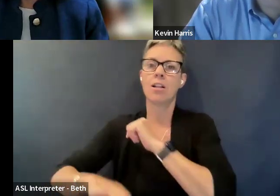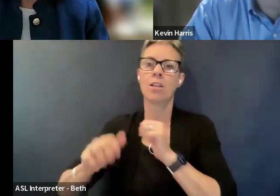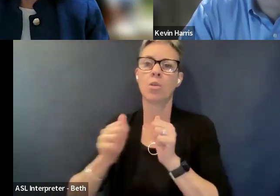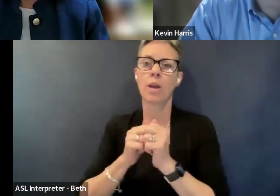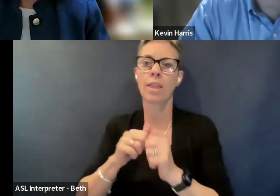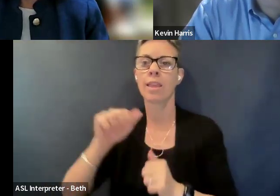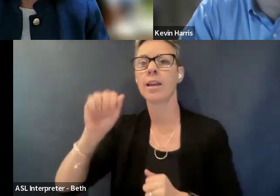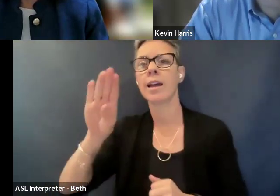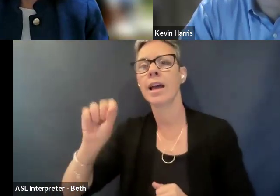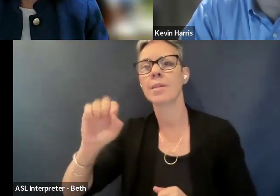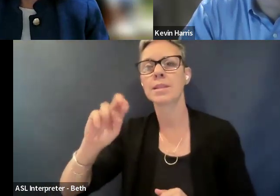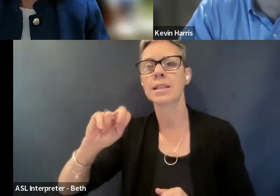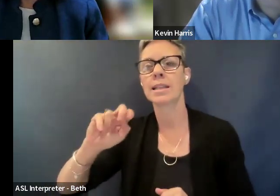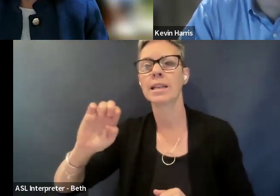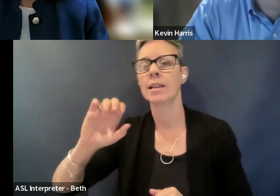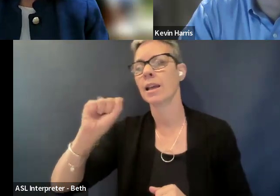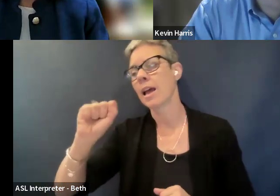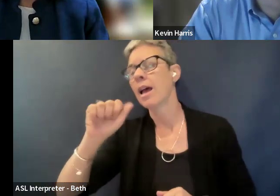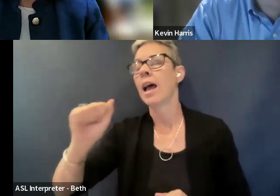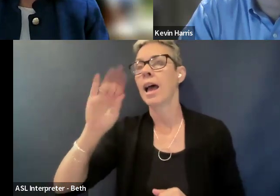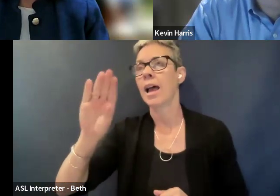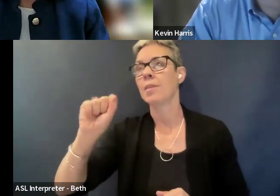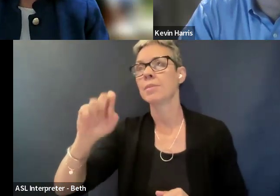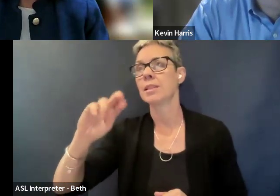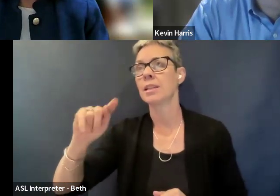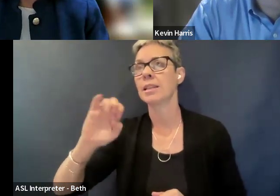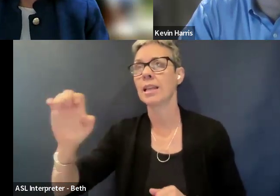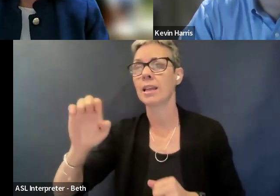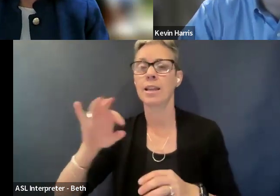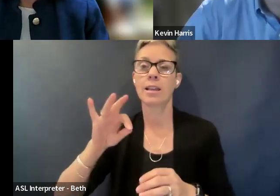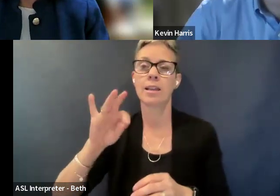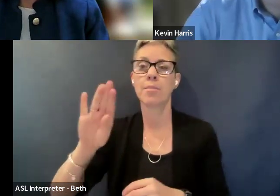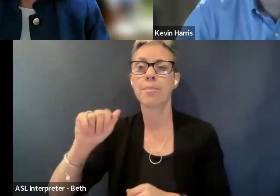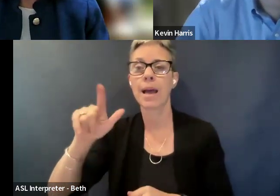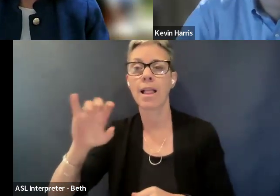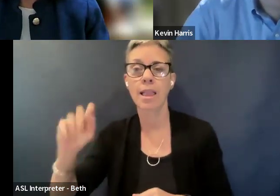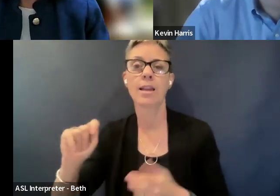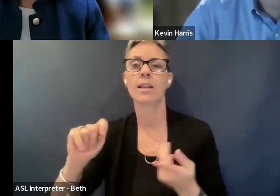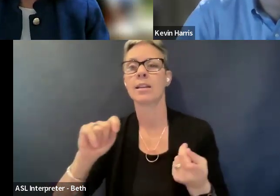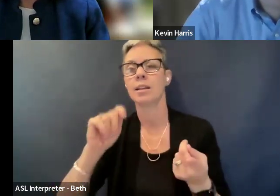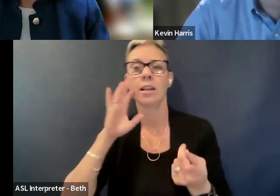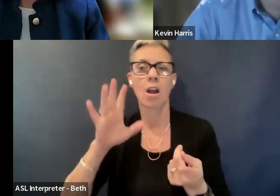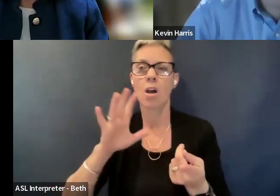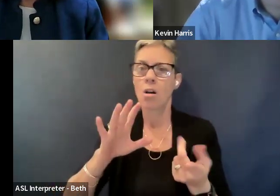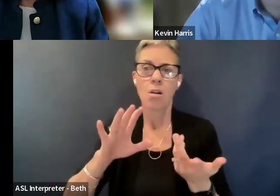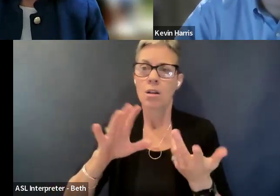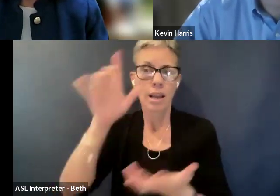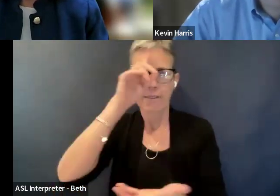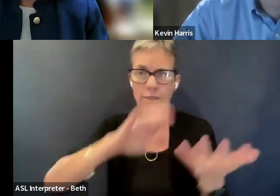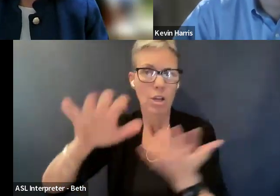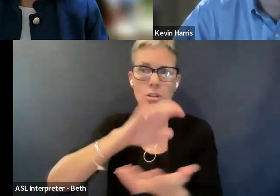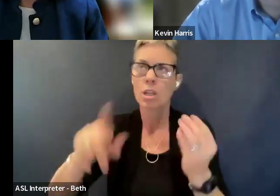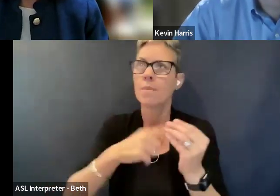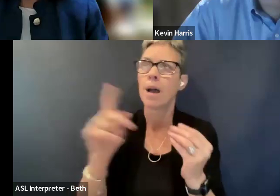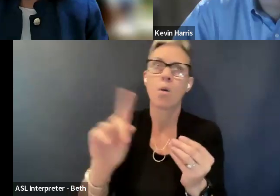absentee ballot turnaround time being shorter. There was a lot of confusion and where to turn them in and how to get them.